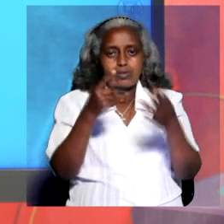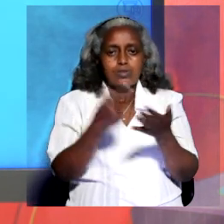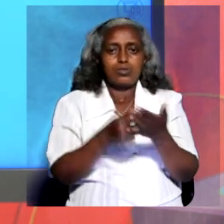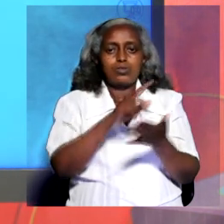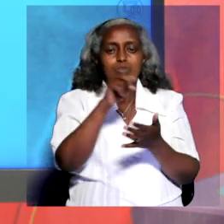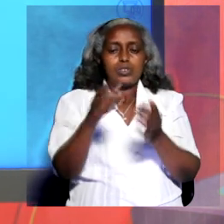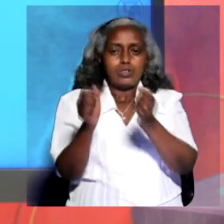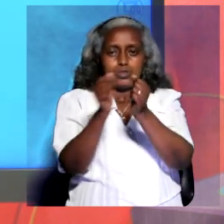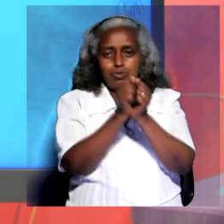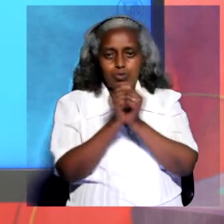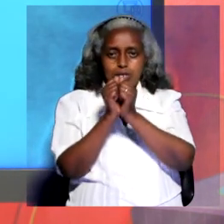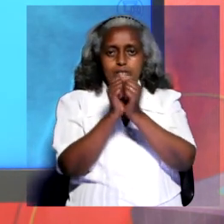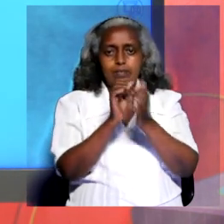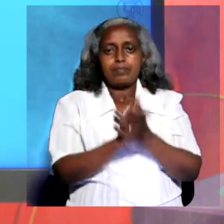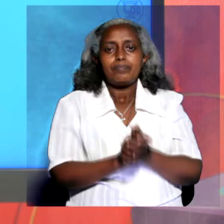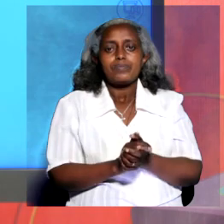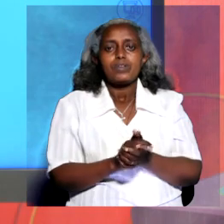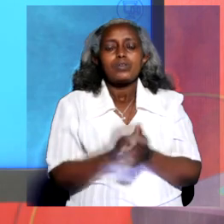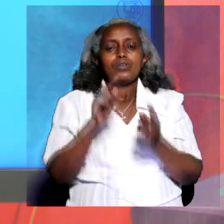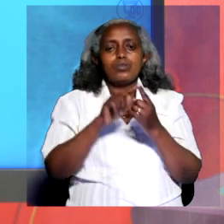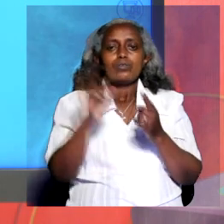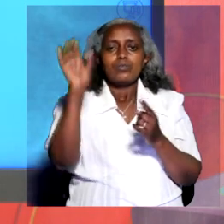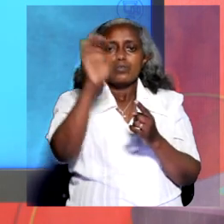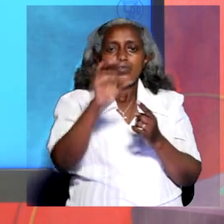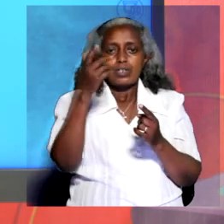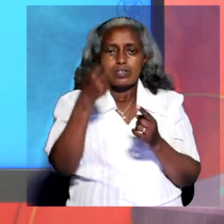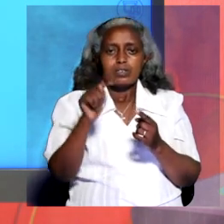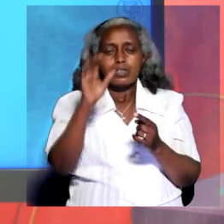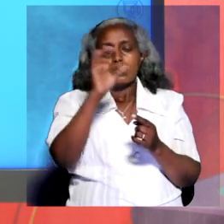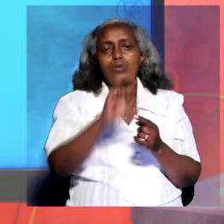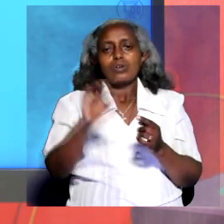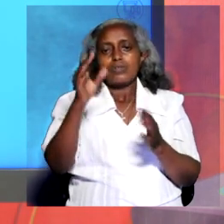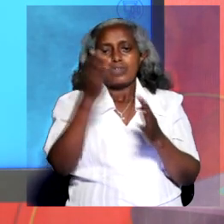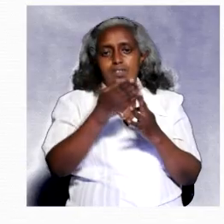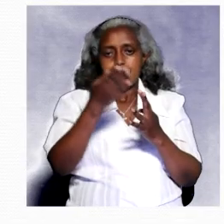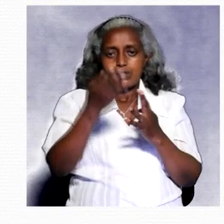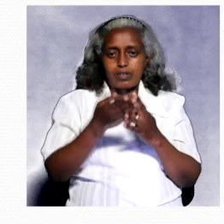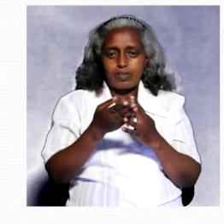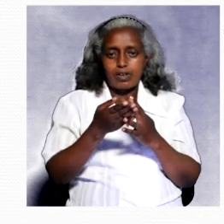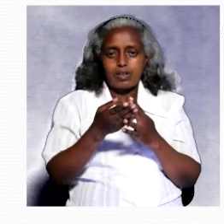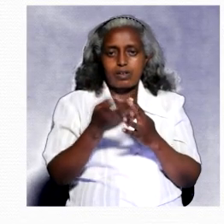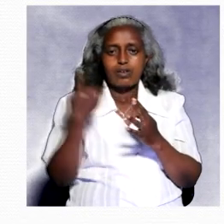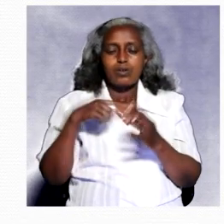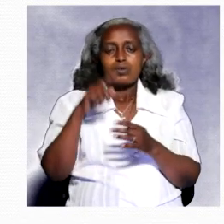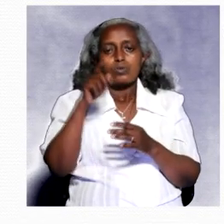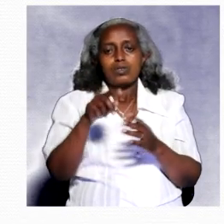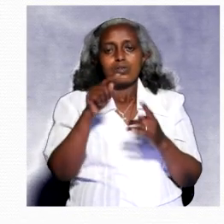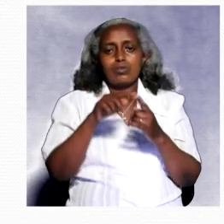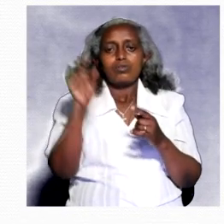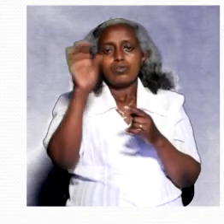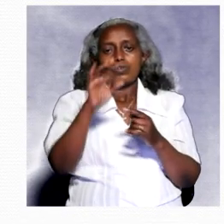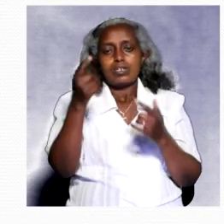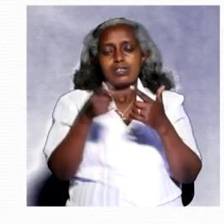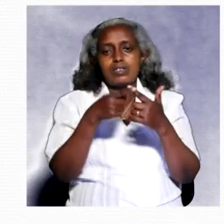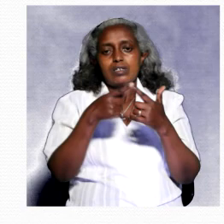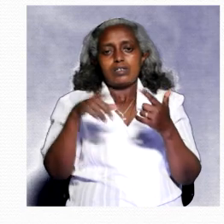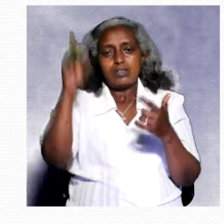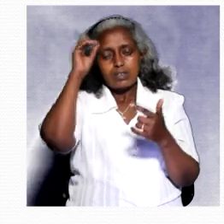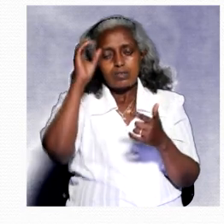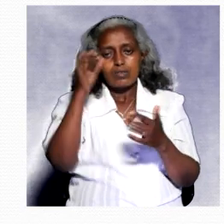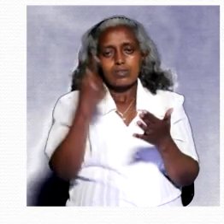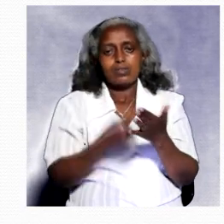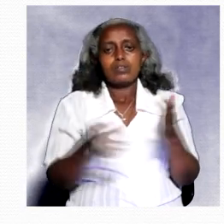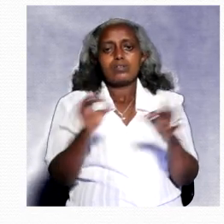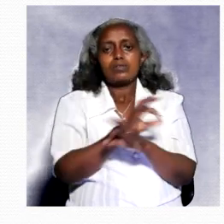question together. So, to find the concavity interval, we need to find the second derivative of